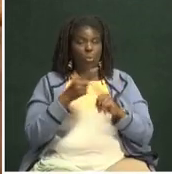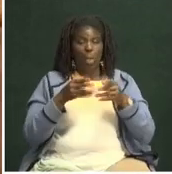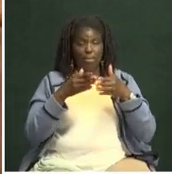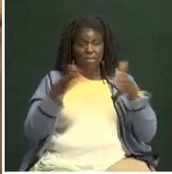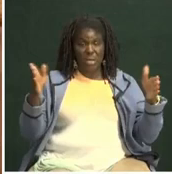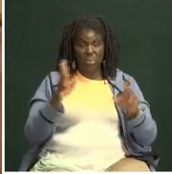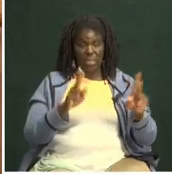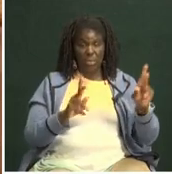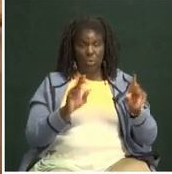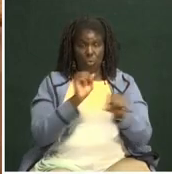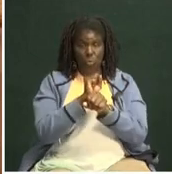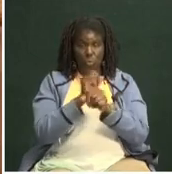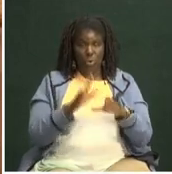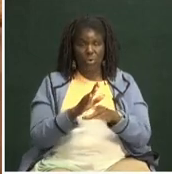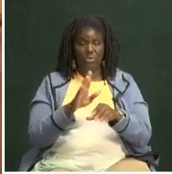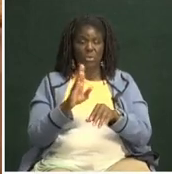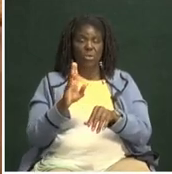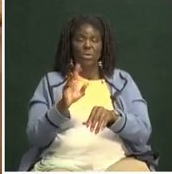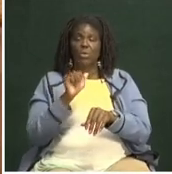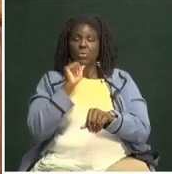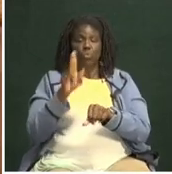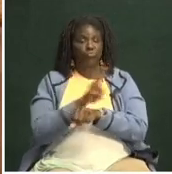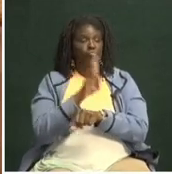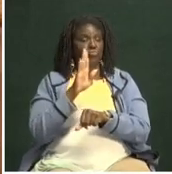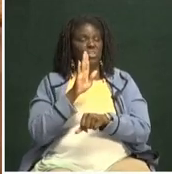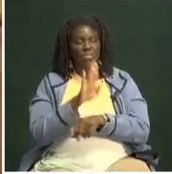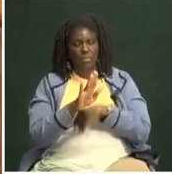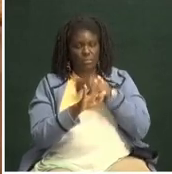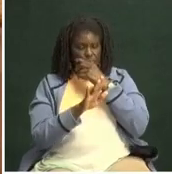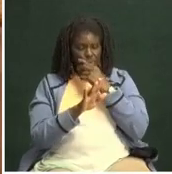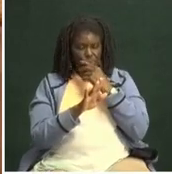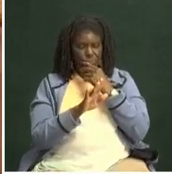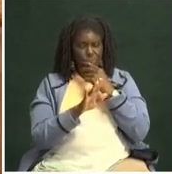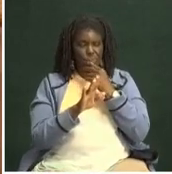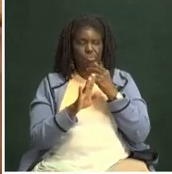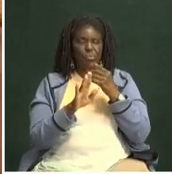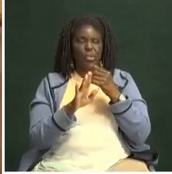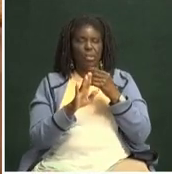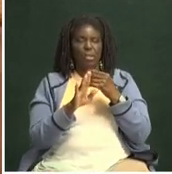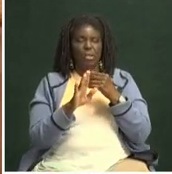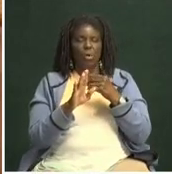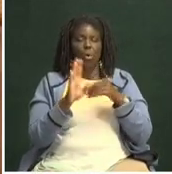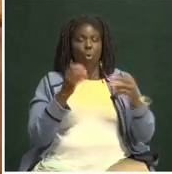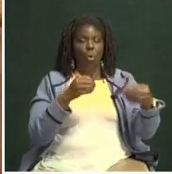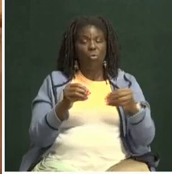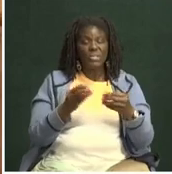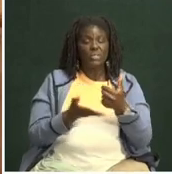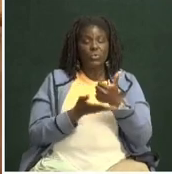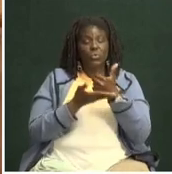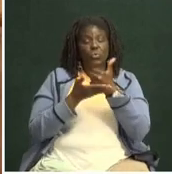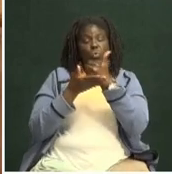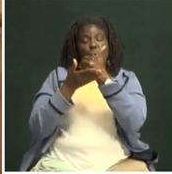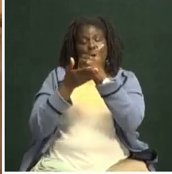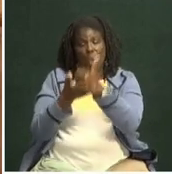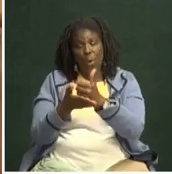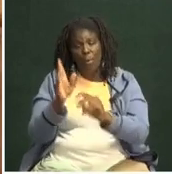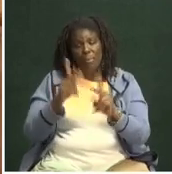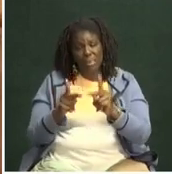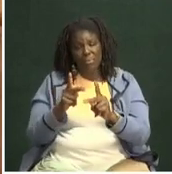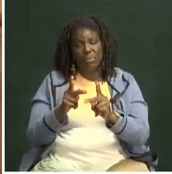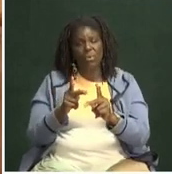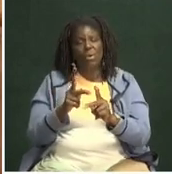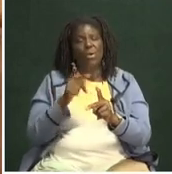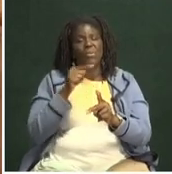sector workers misuse their discretionary authority to favor one group over the other, they choose to promote social